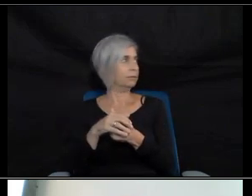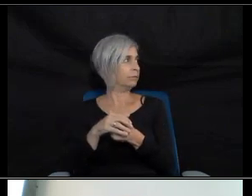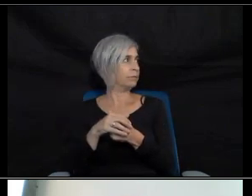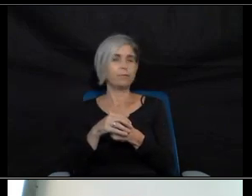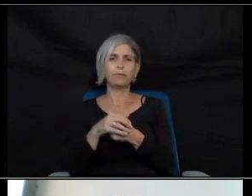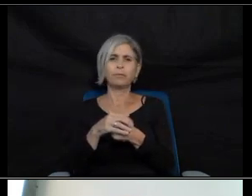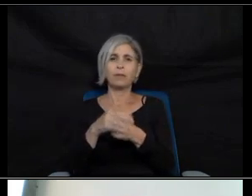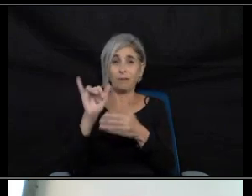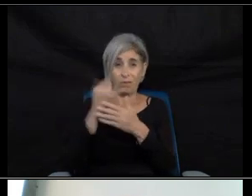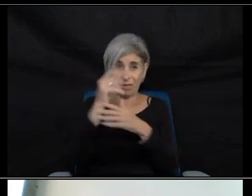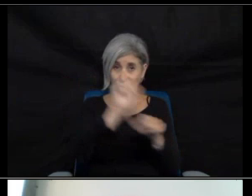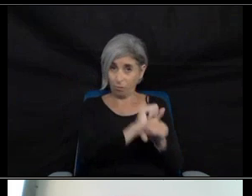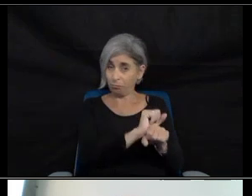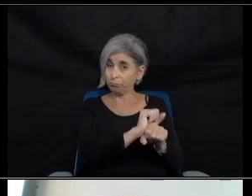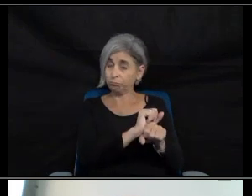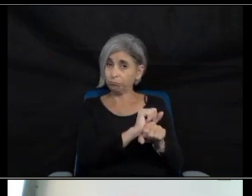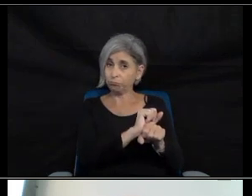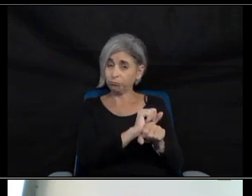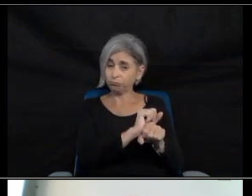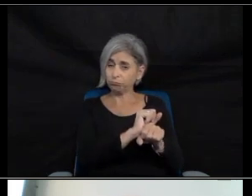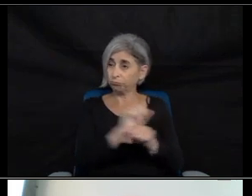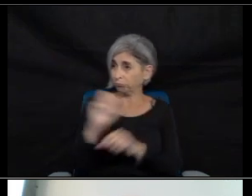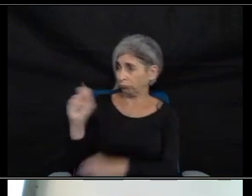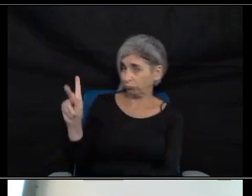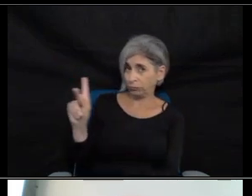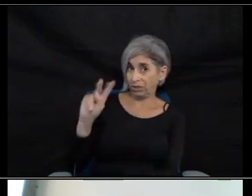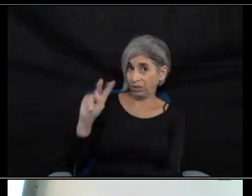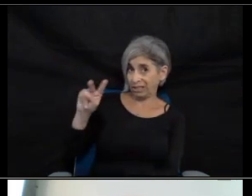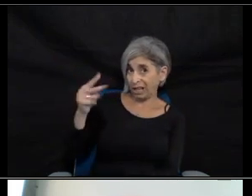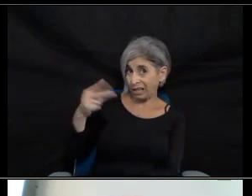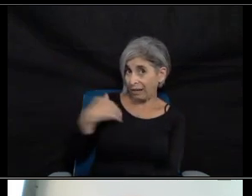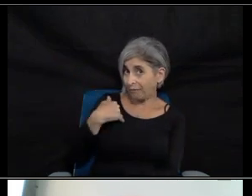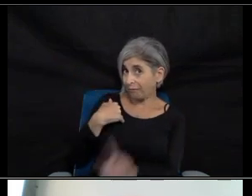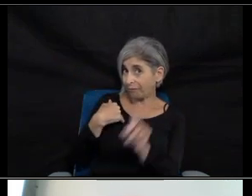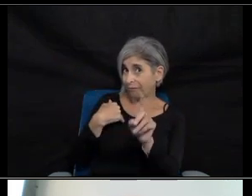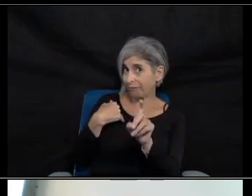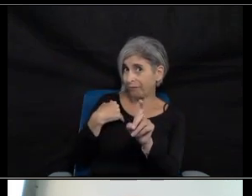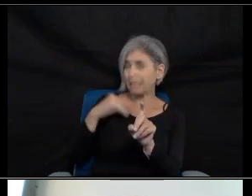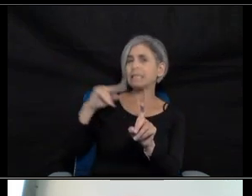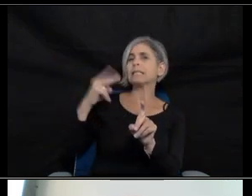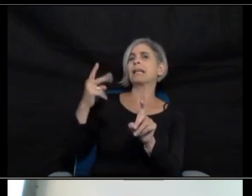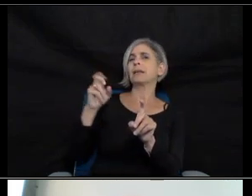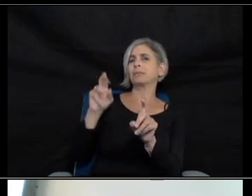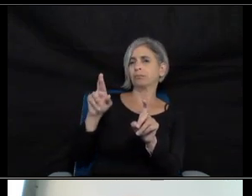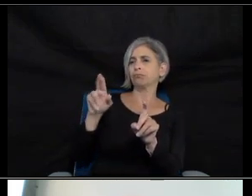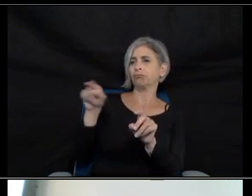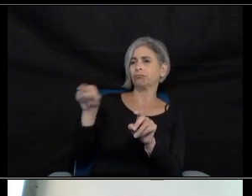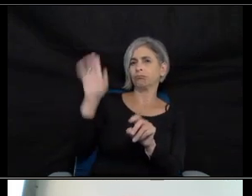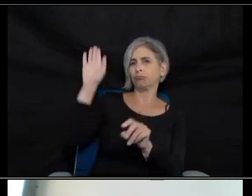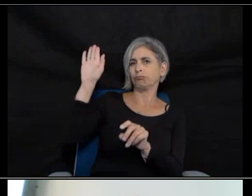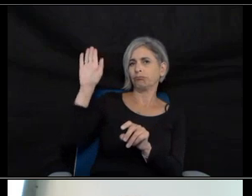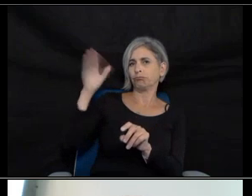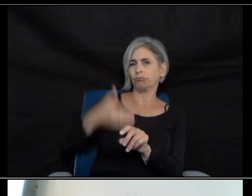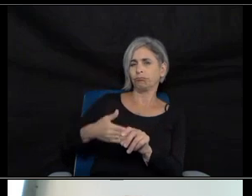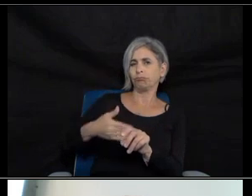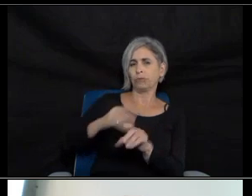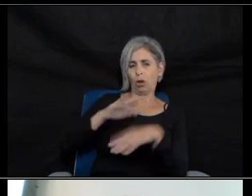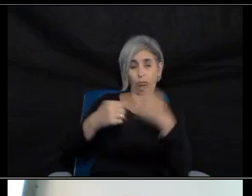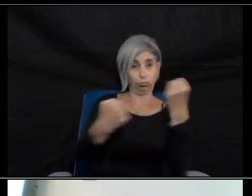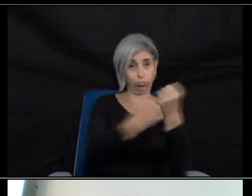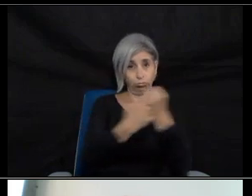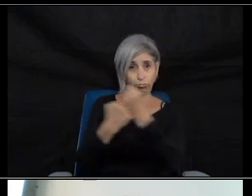That position. All right. Do I have a second? Second, Mayor. Thank you. All those in